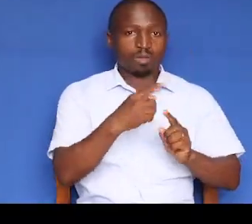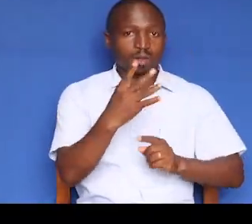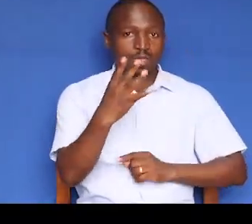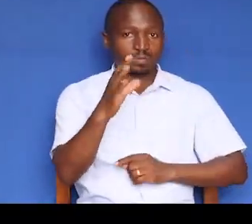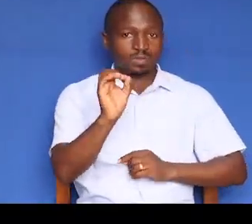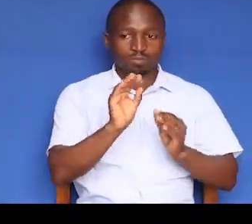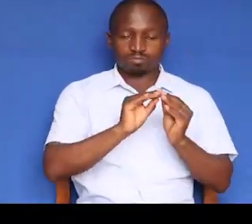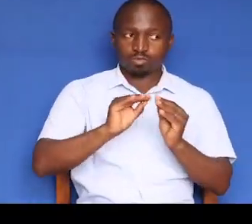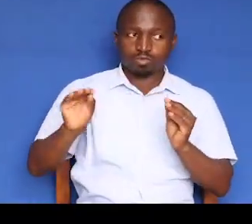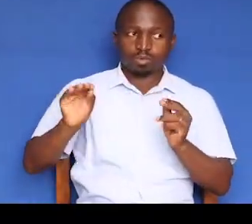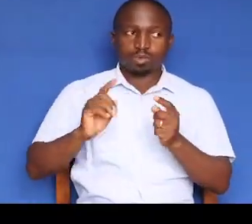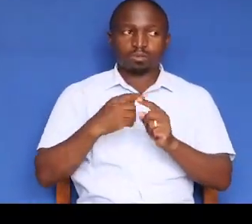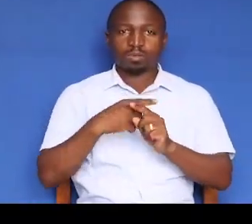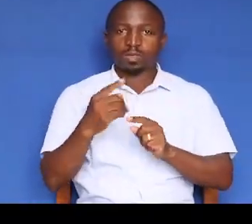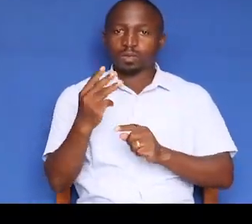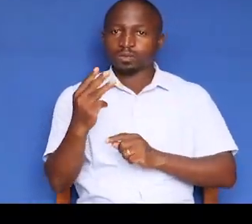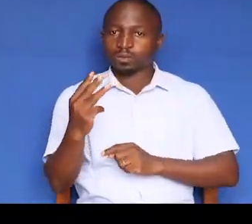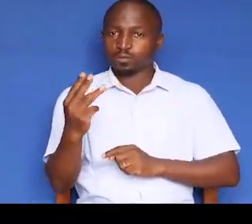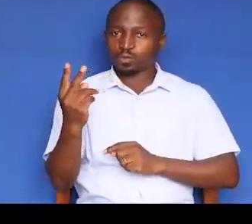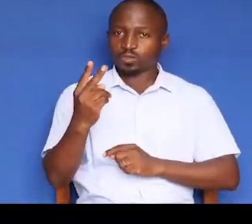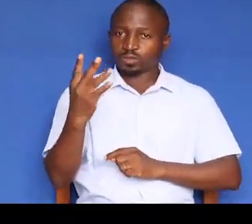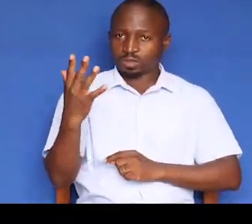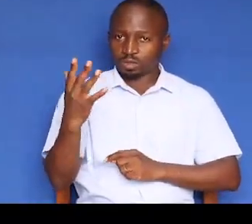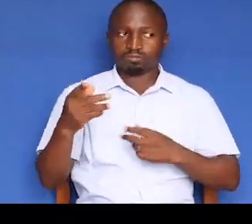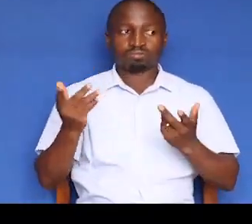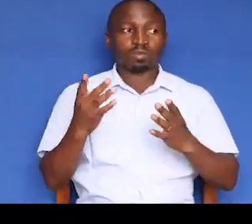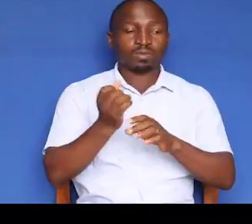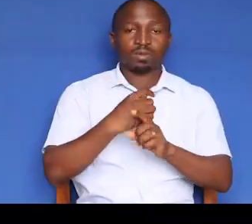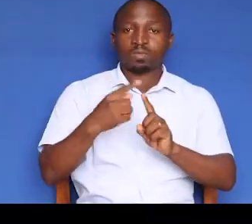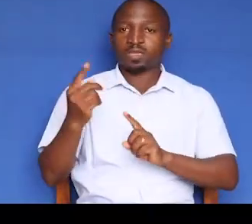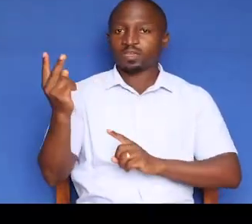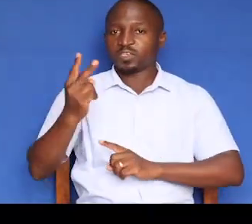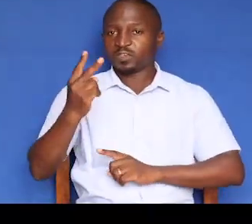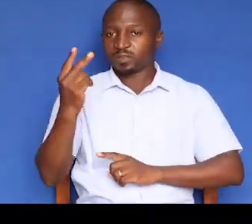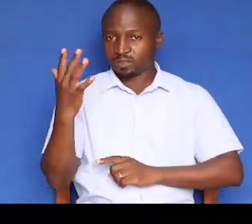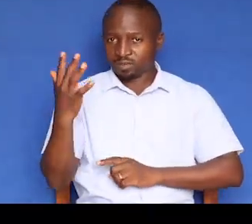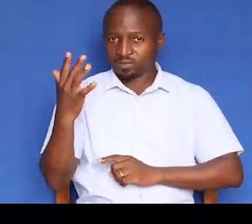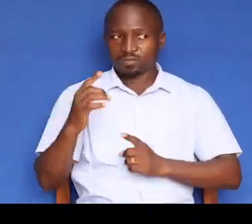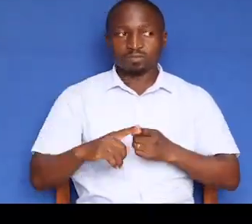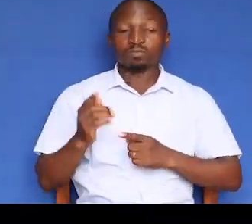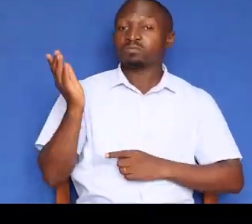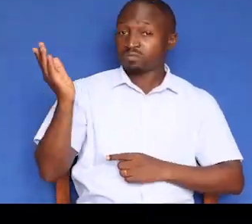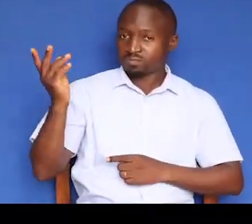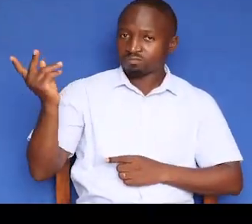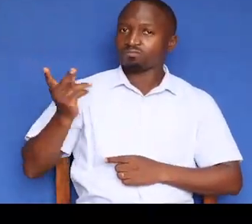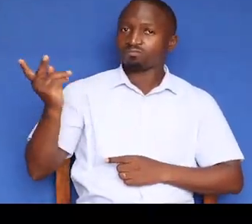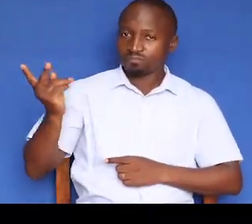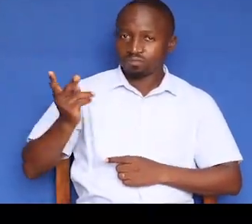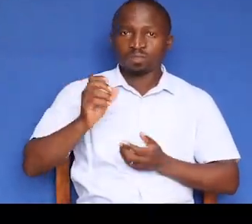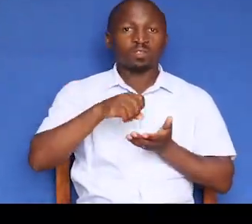minus total cost. We get 125. And this is